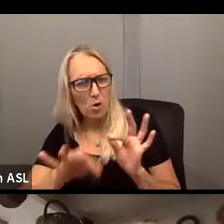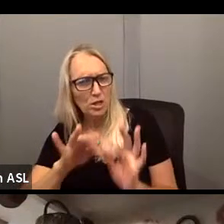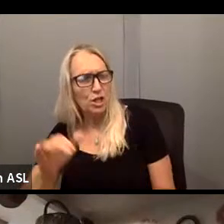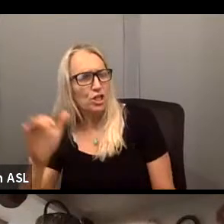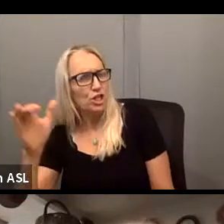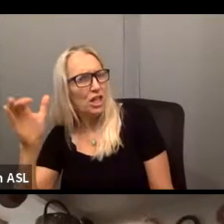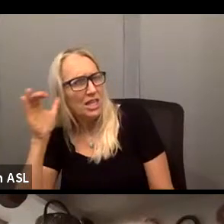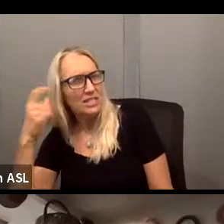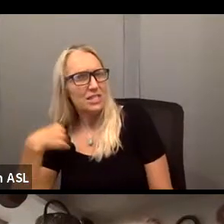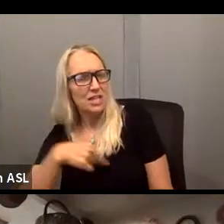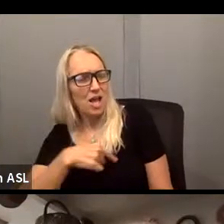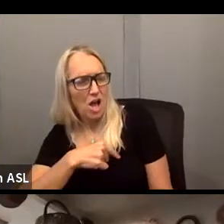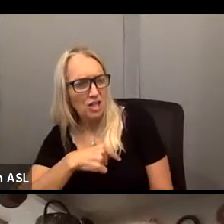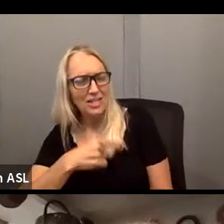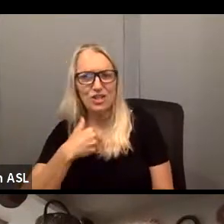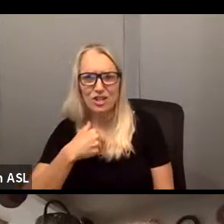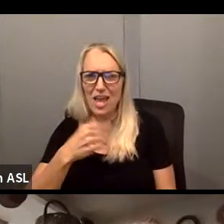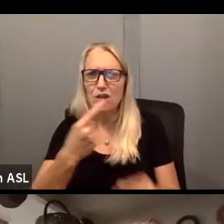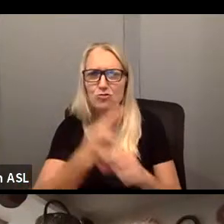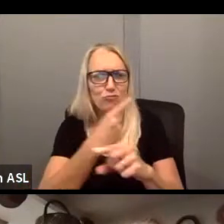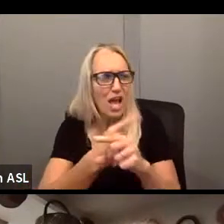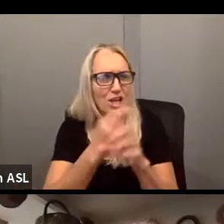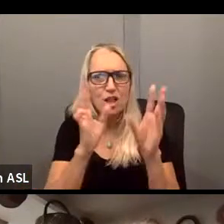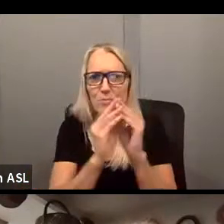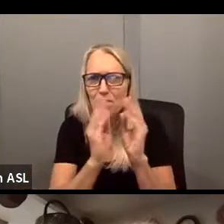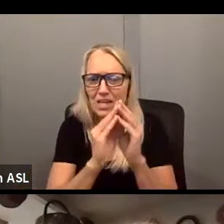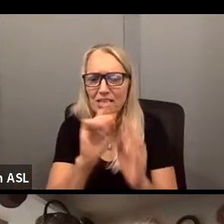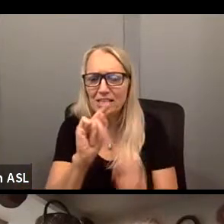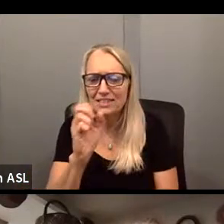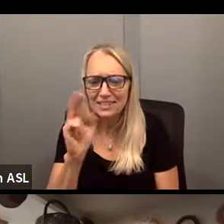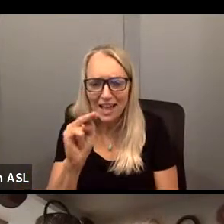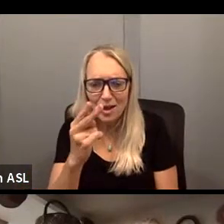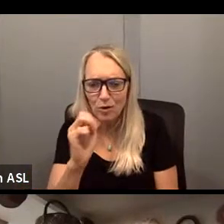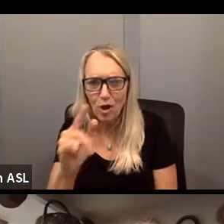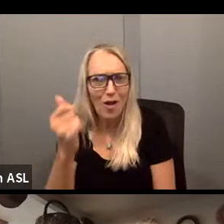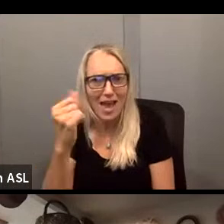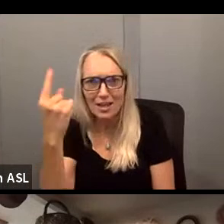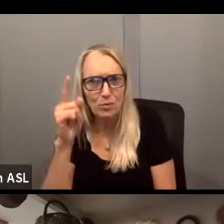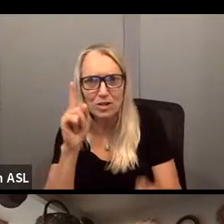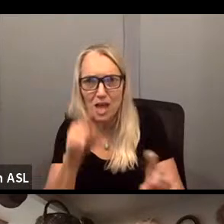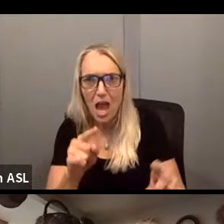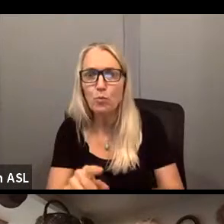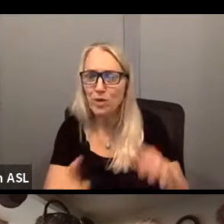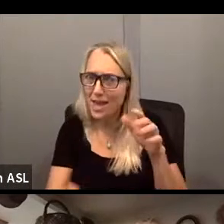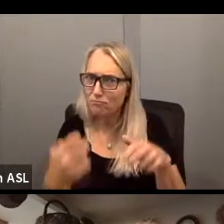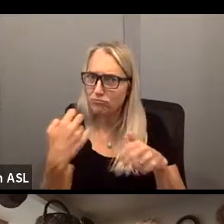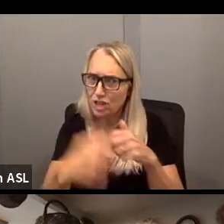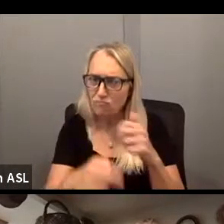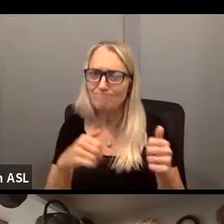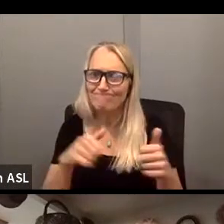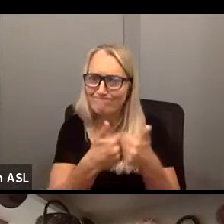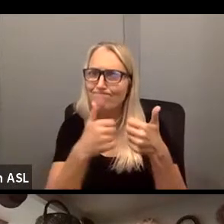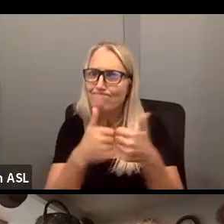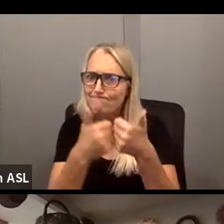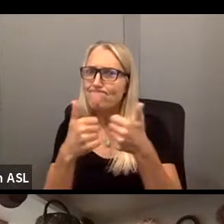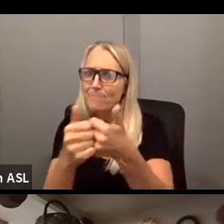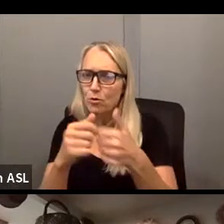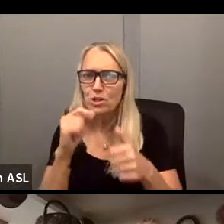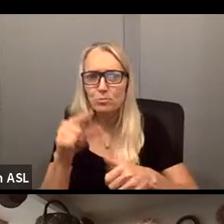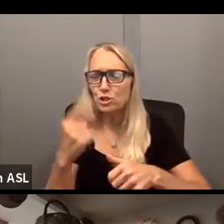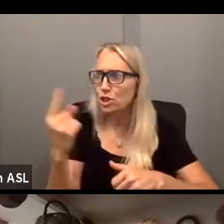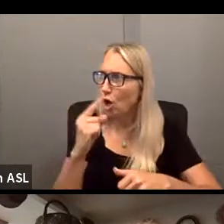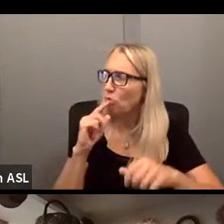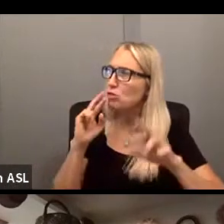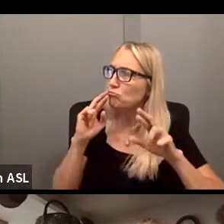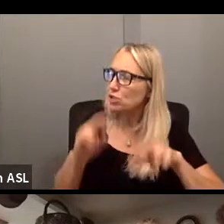regular town halls, which anyone can attend. Honestly, there are tough questions, but she always knows how to answer the questions in a